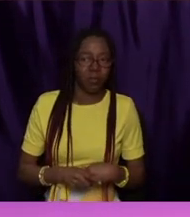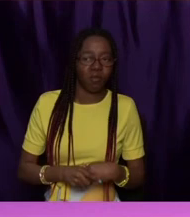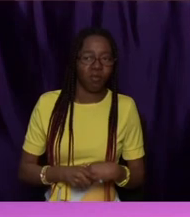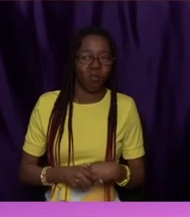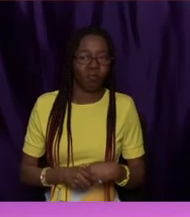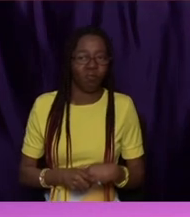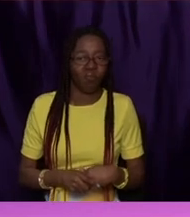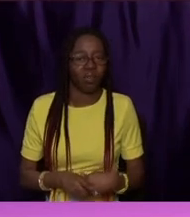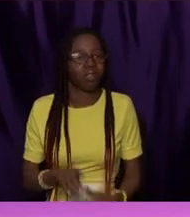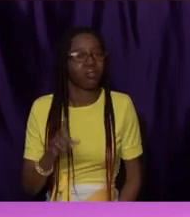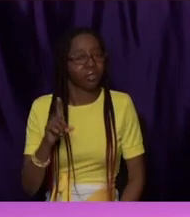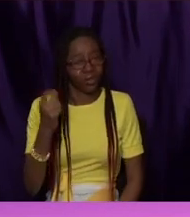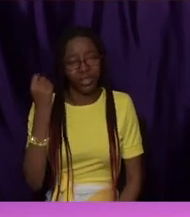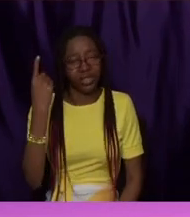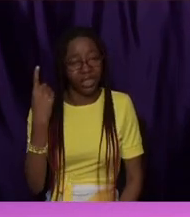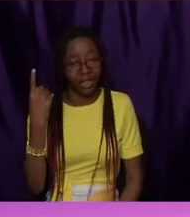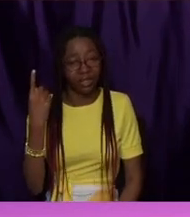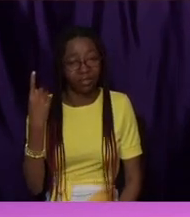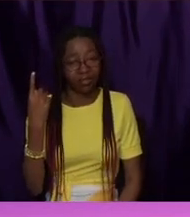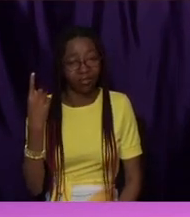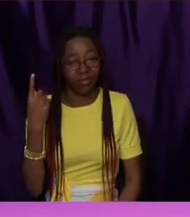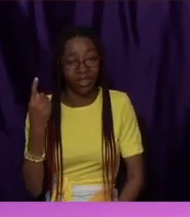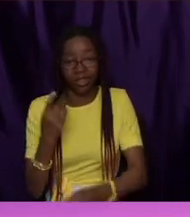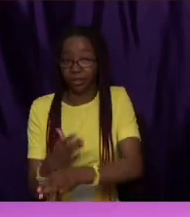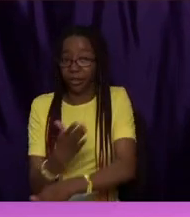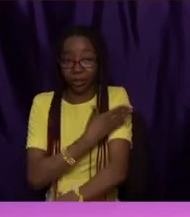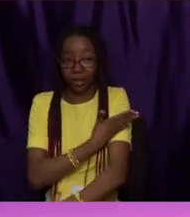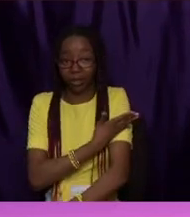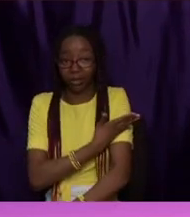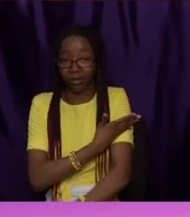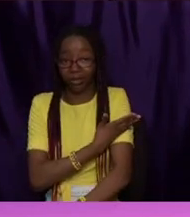Do you realize how far along you would be